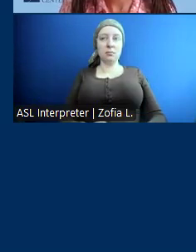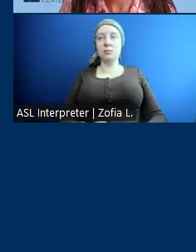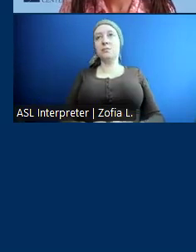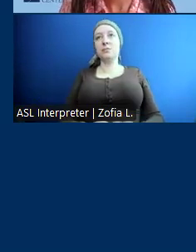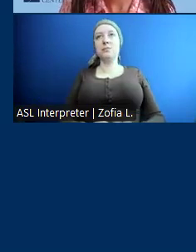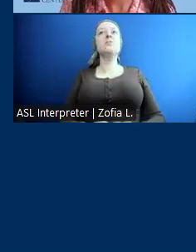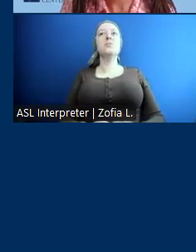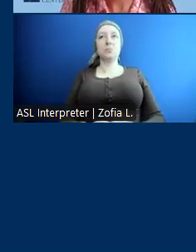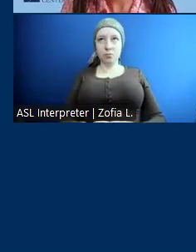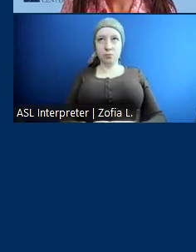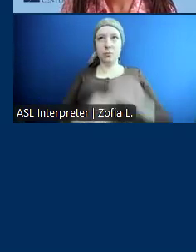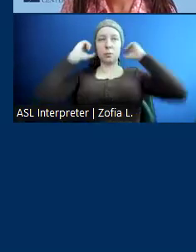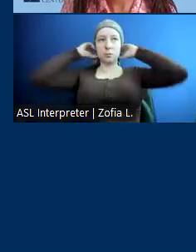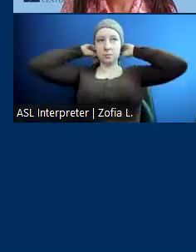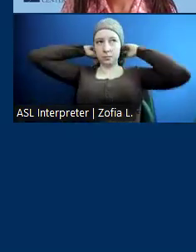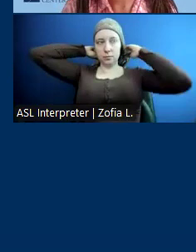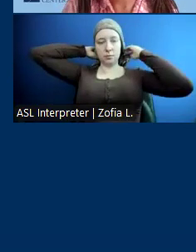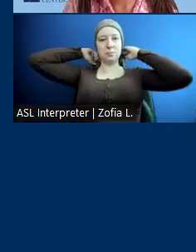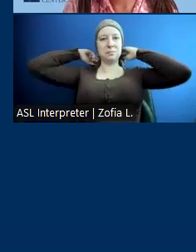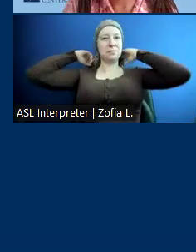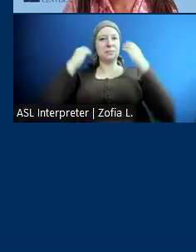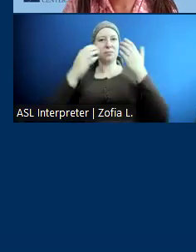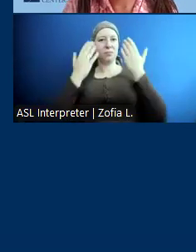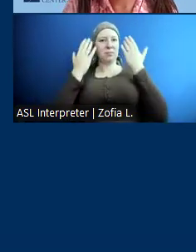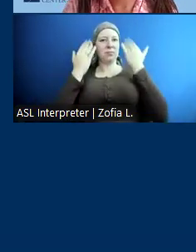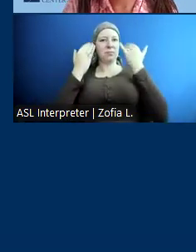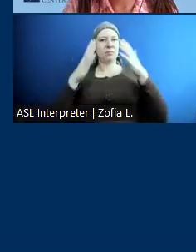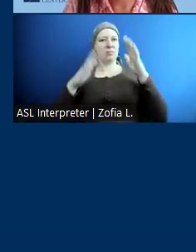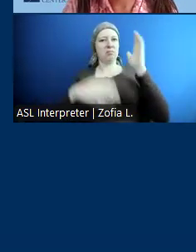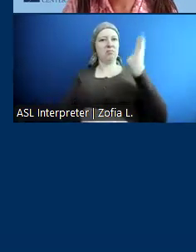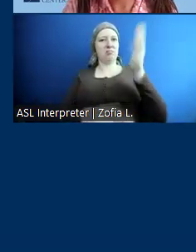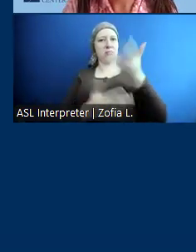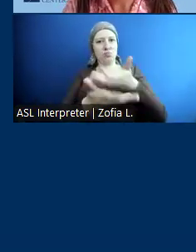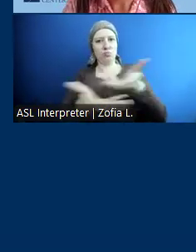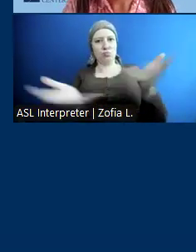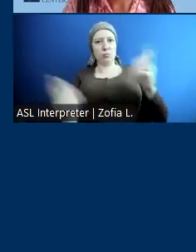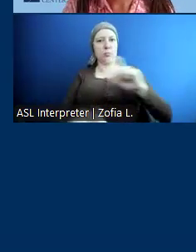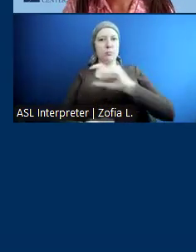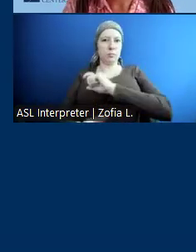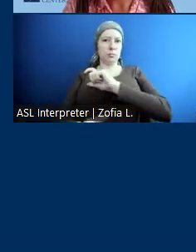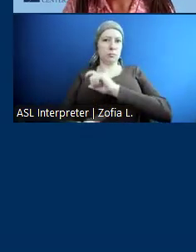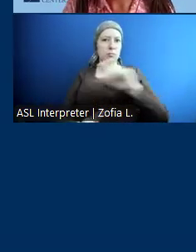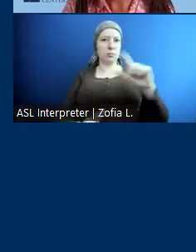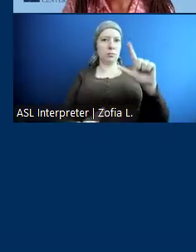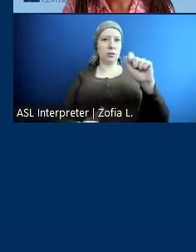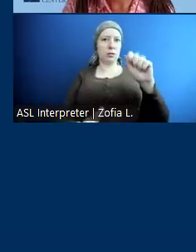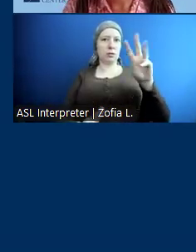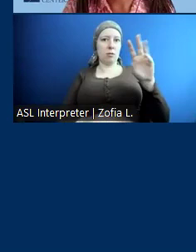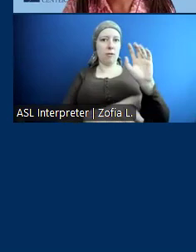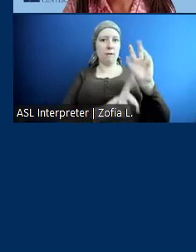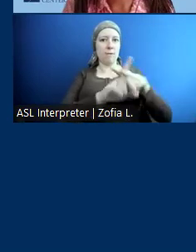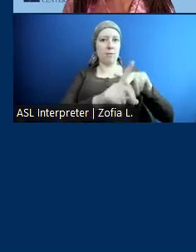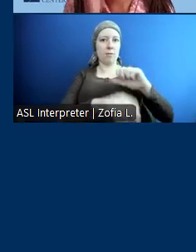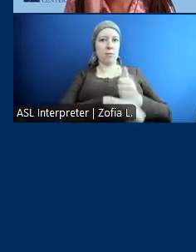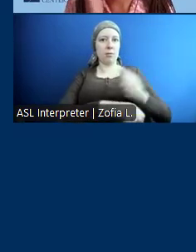Yeah, so why are we focusing on law enforcement today? As